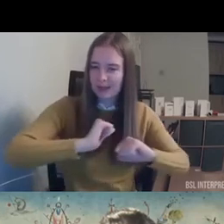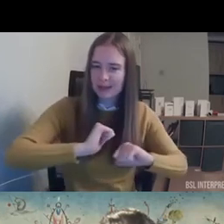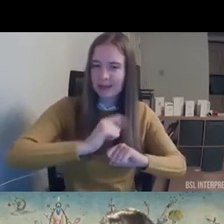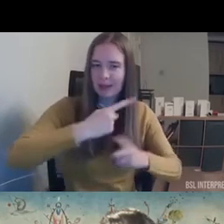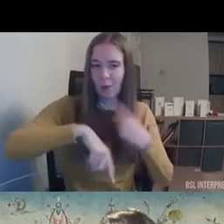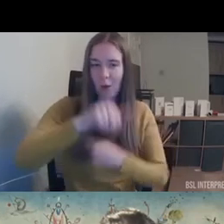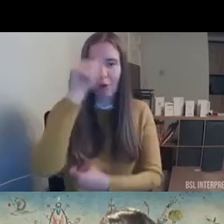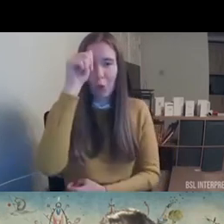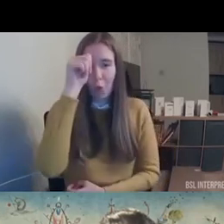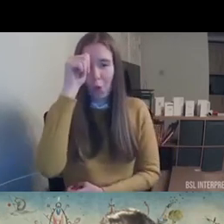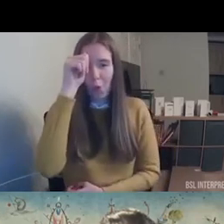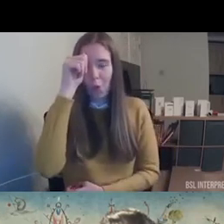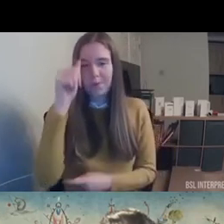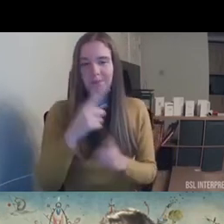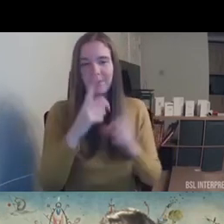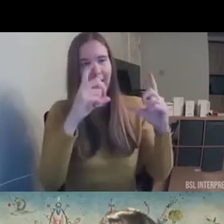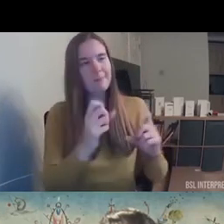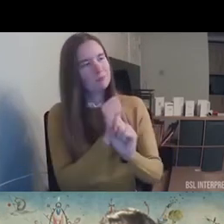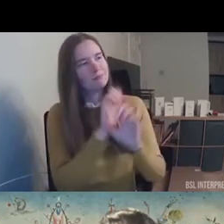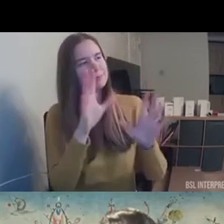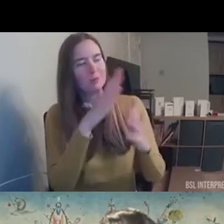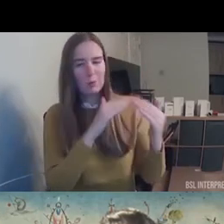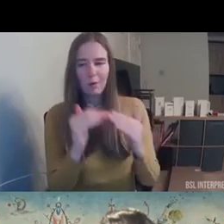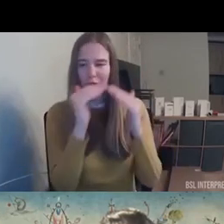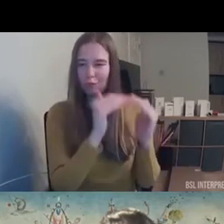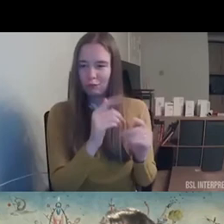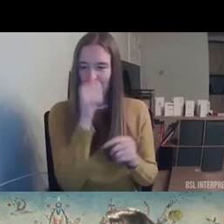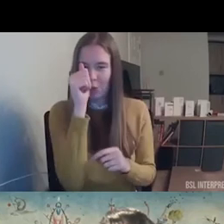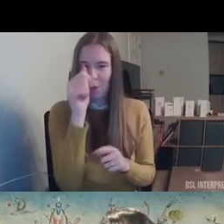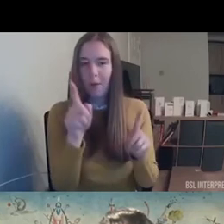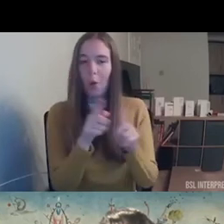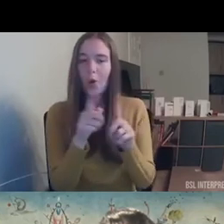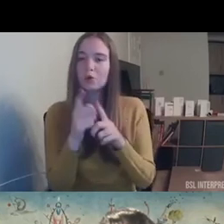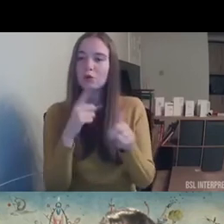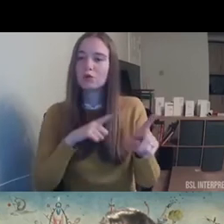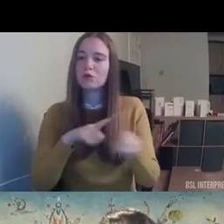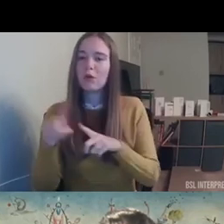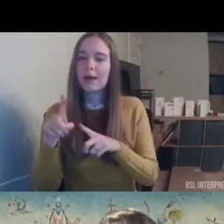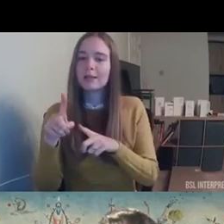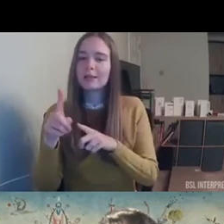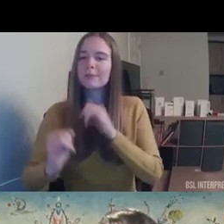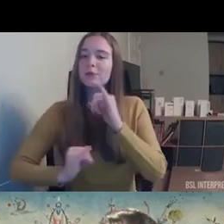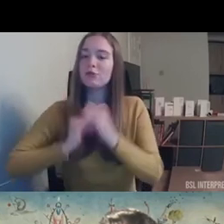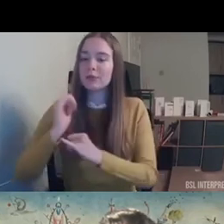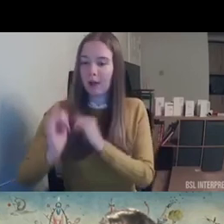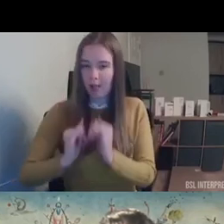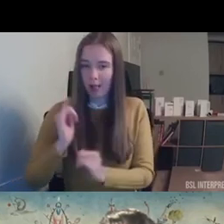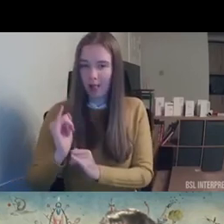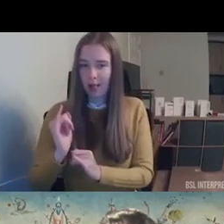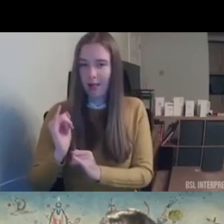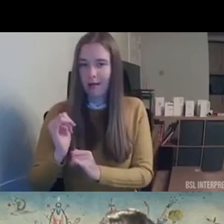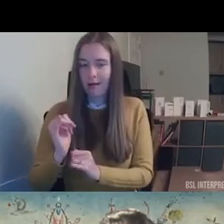with and what that image is, as well as trying to be critical of that